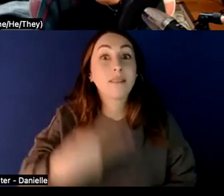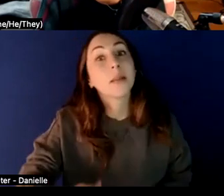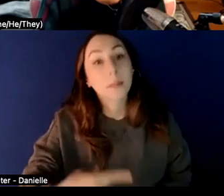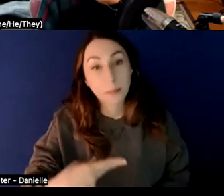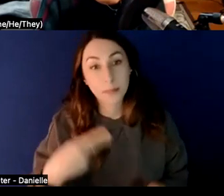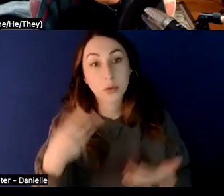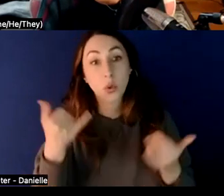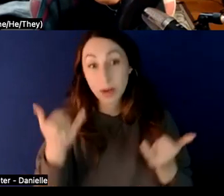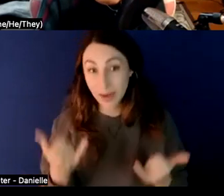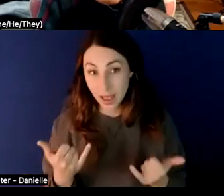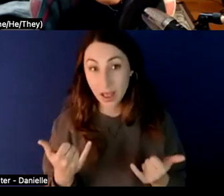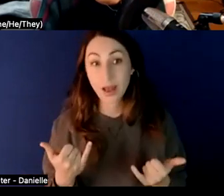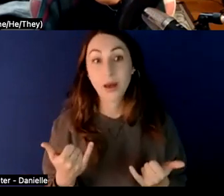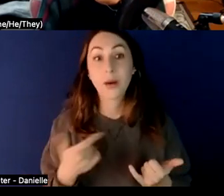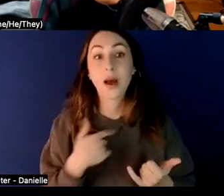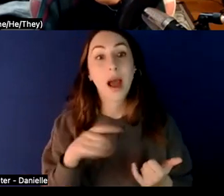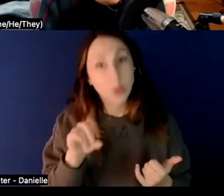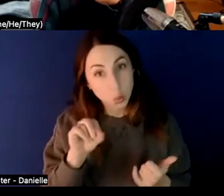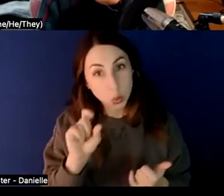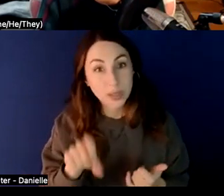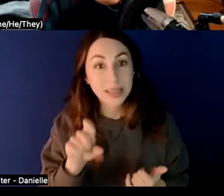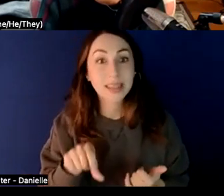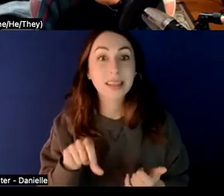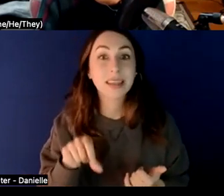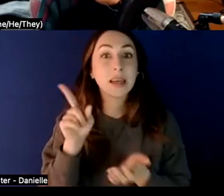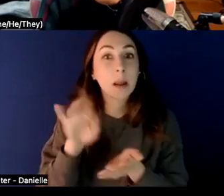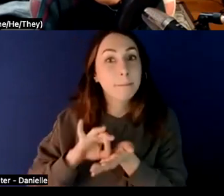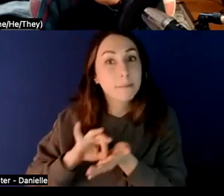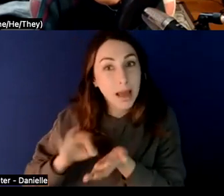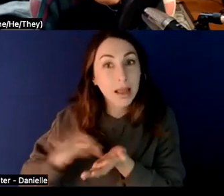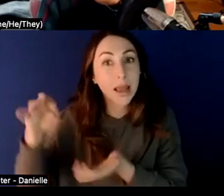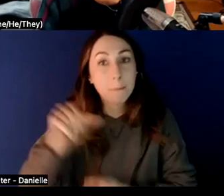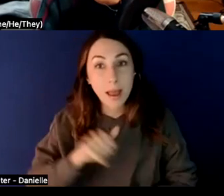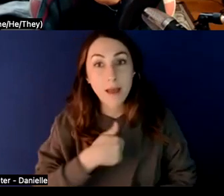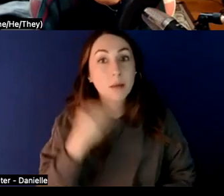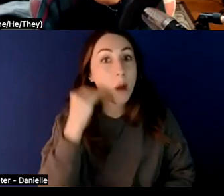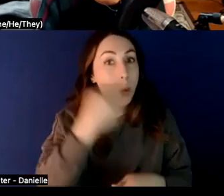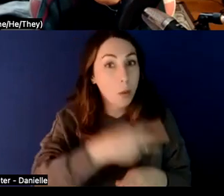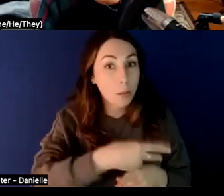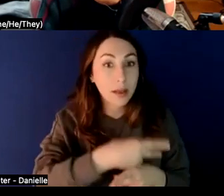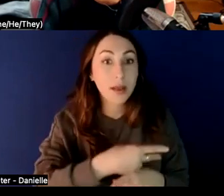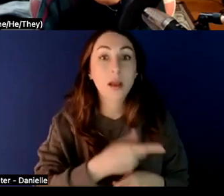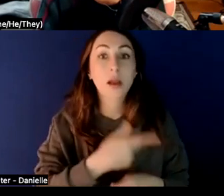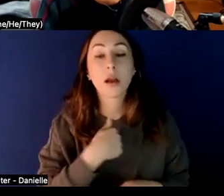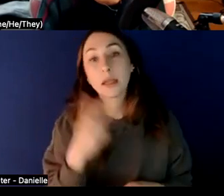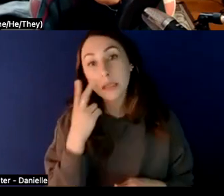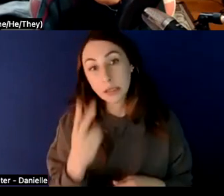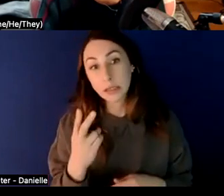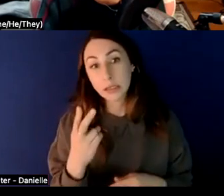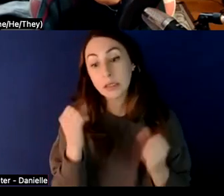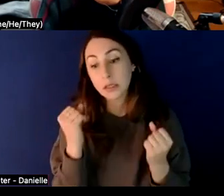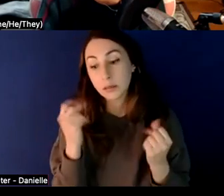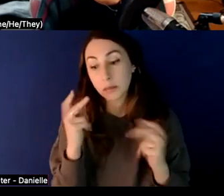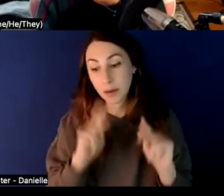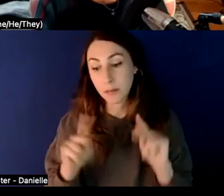So now I do end up needing, you know, Medicaid to pay for my home care and things like that. And so now I see how a lot of people end up